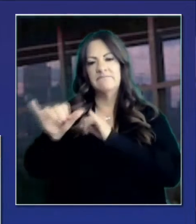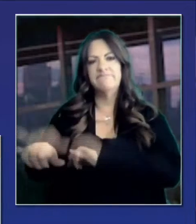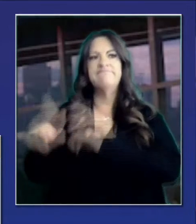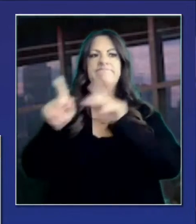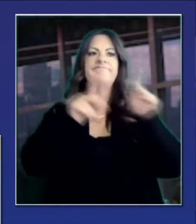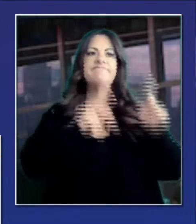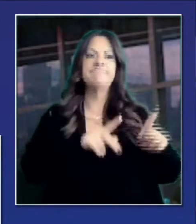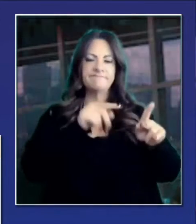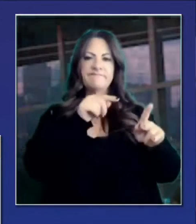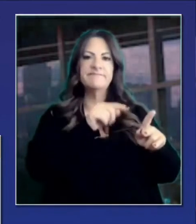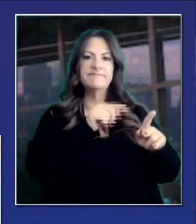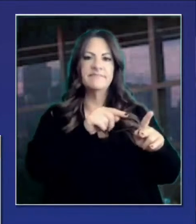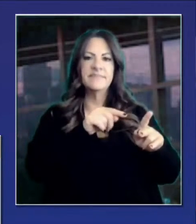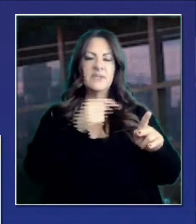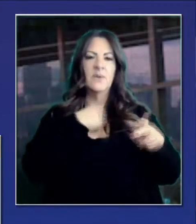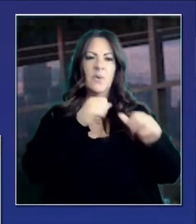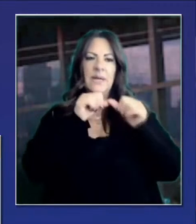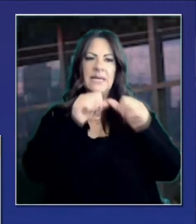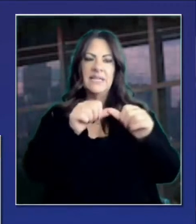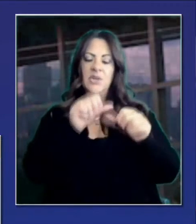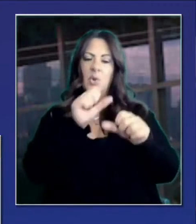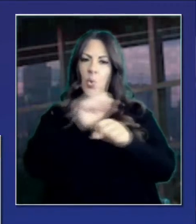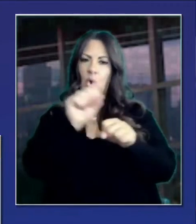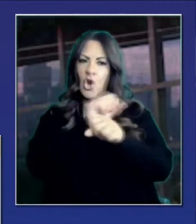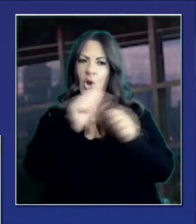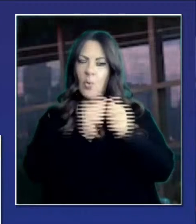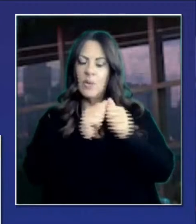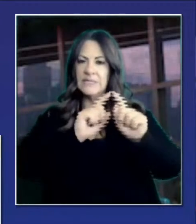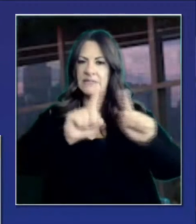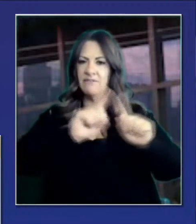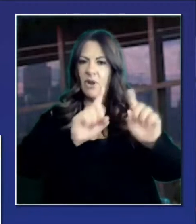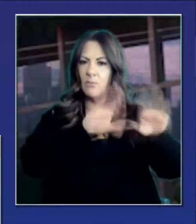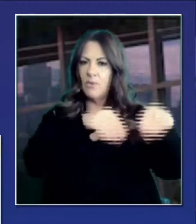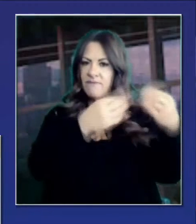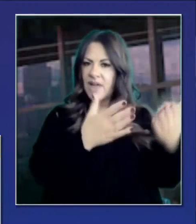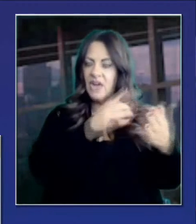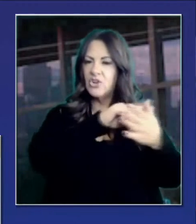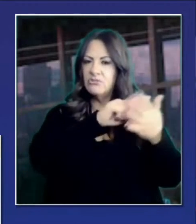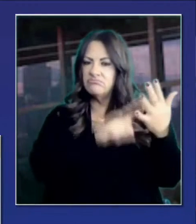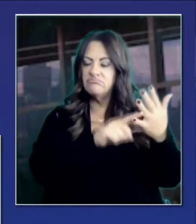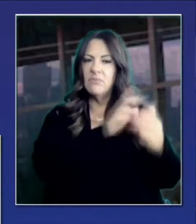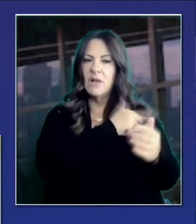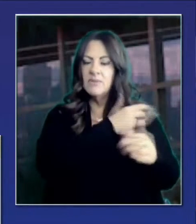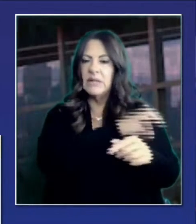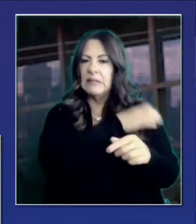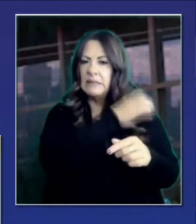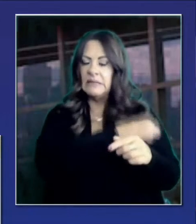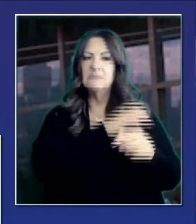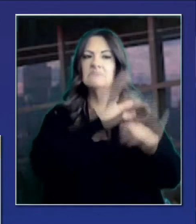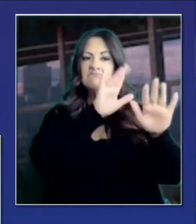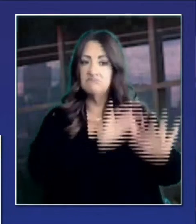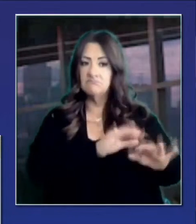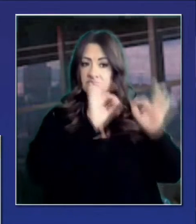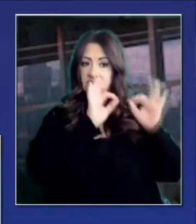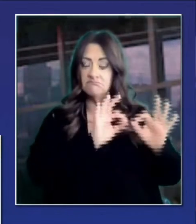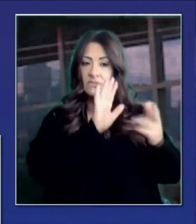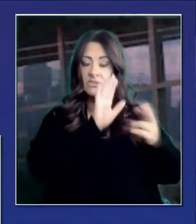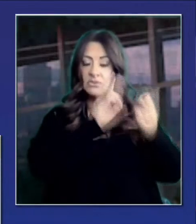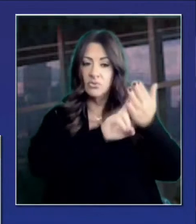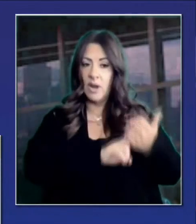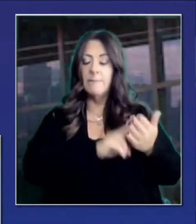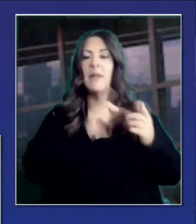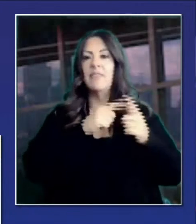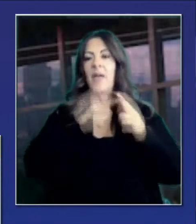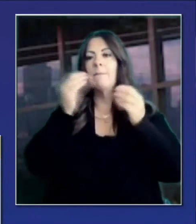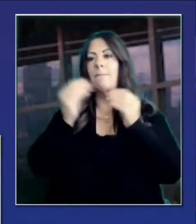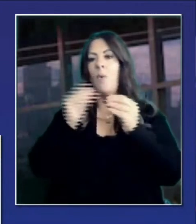so we continue to work with providers, and we continue to advance the cause of getting more and more people to participate. And we